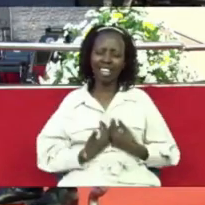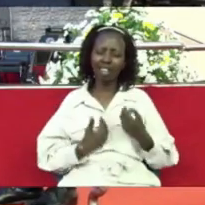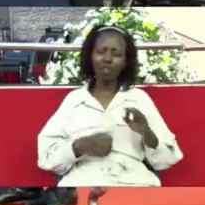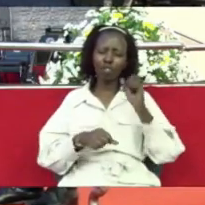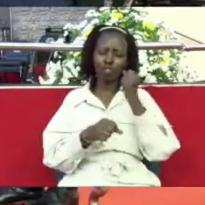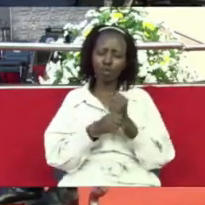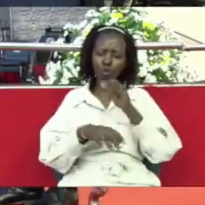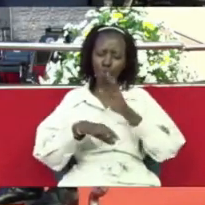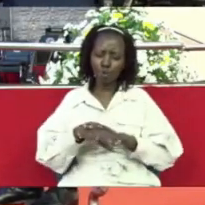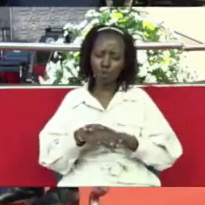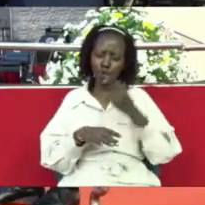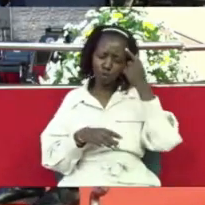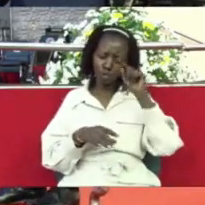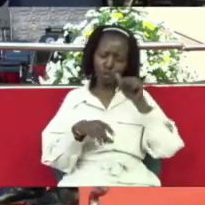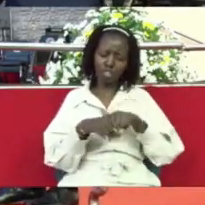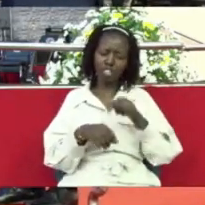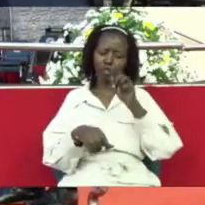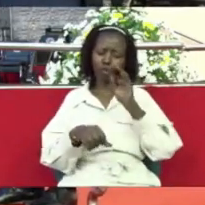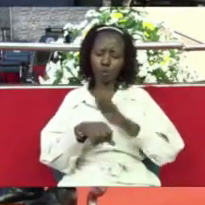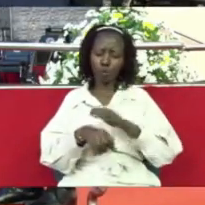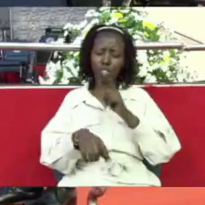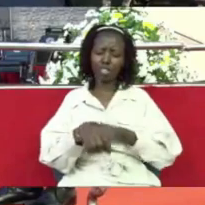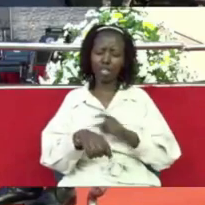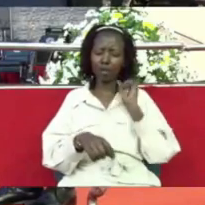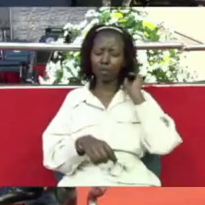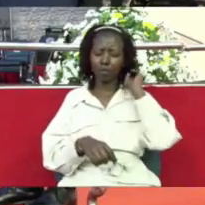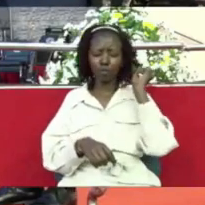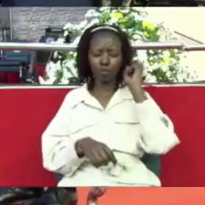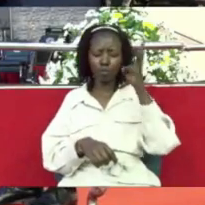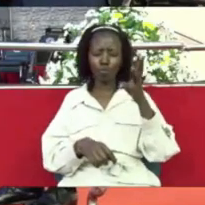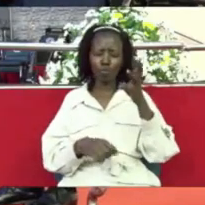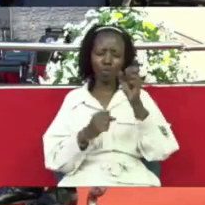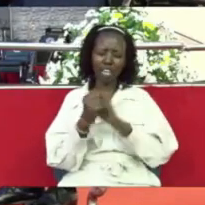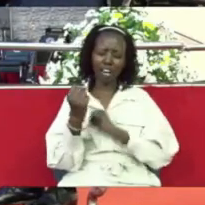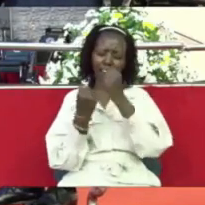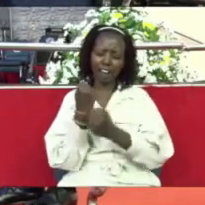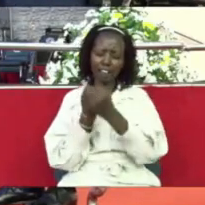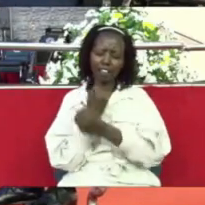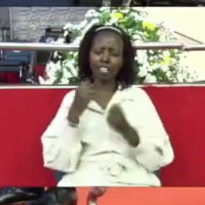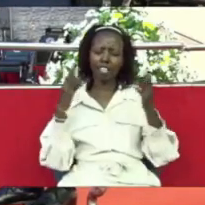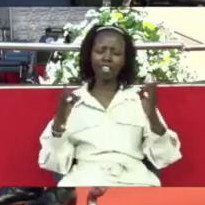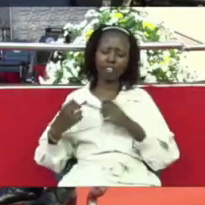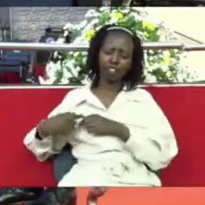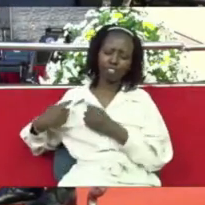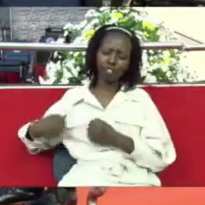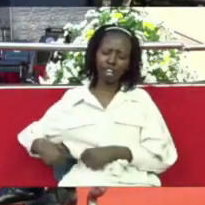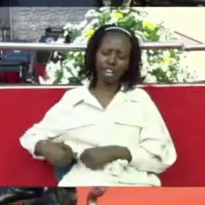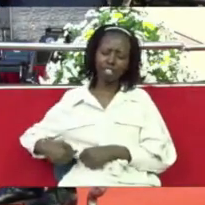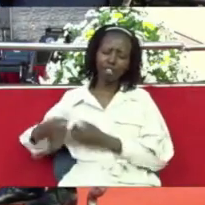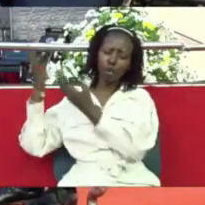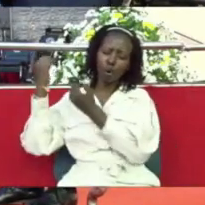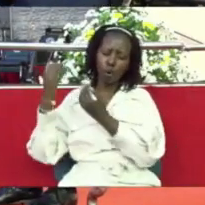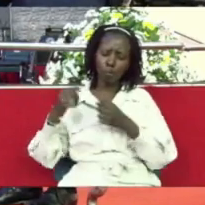for in due time we will reap a harvest if we do not lose heart. It